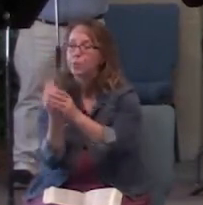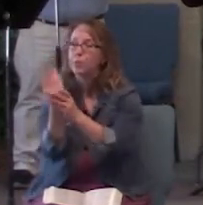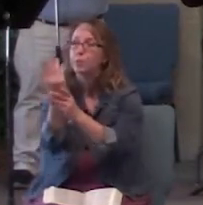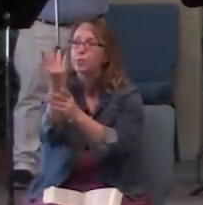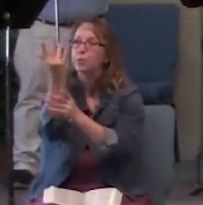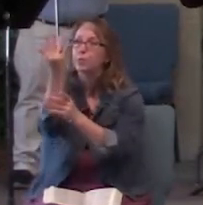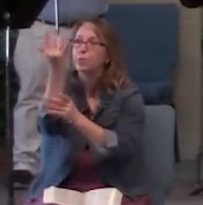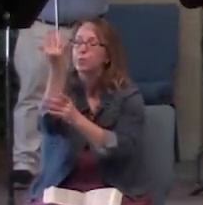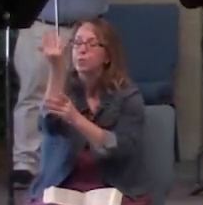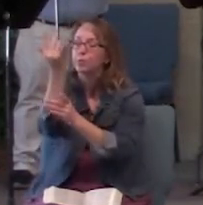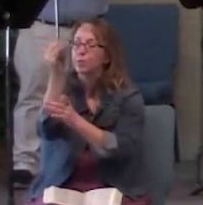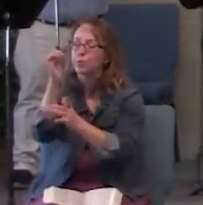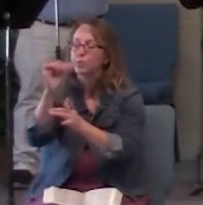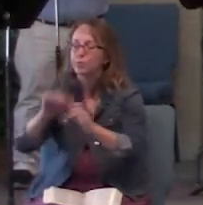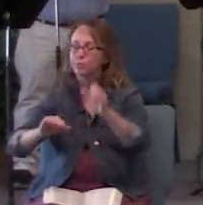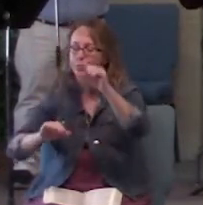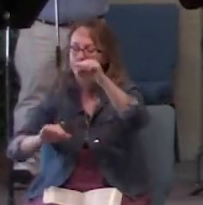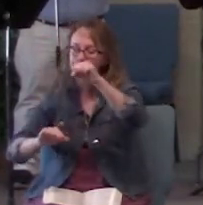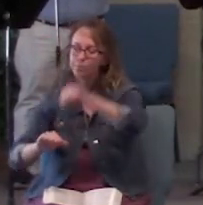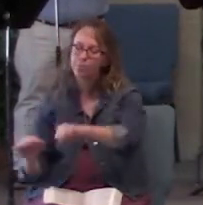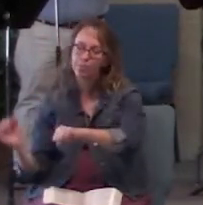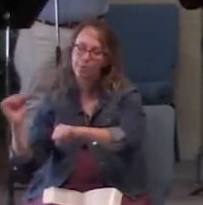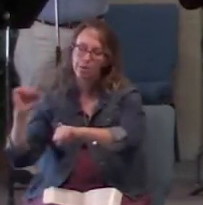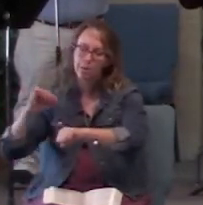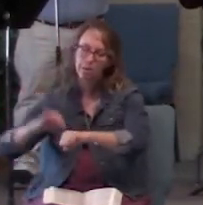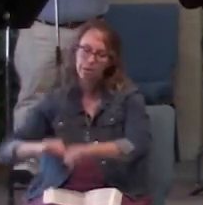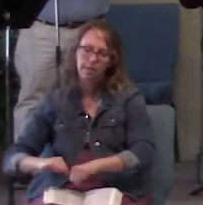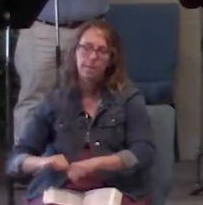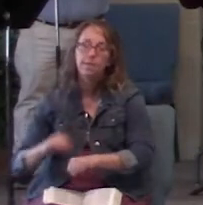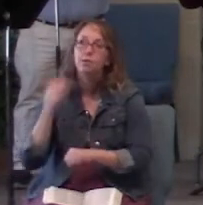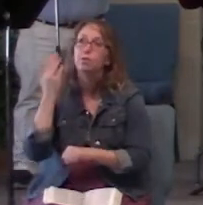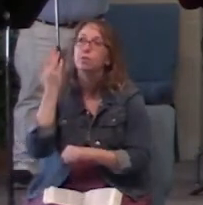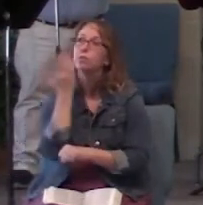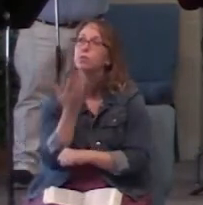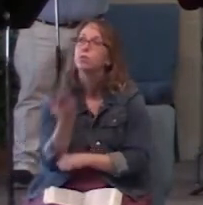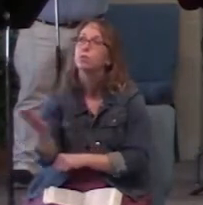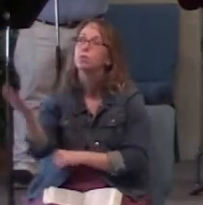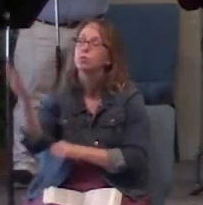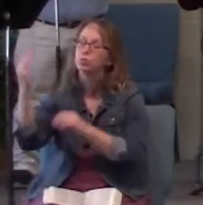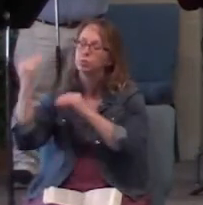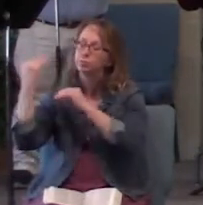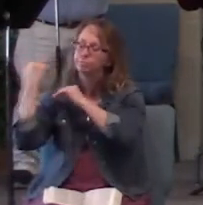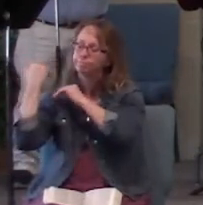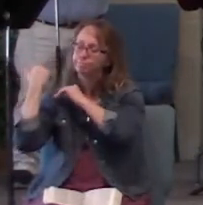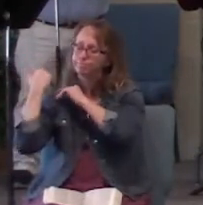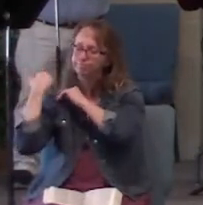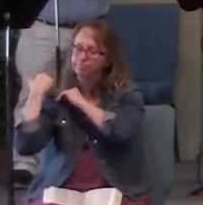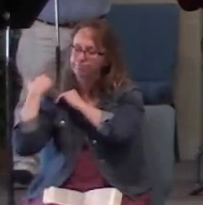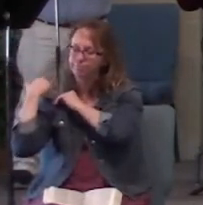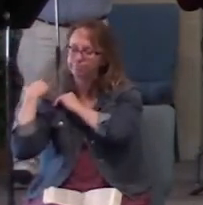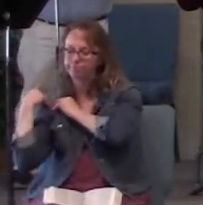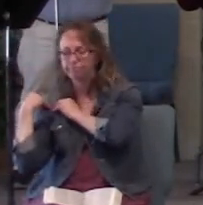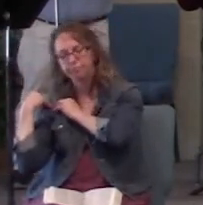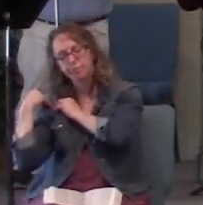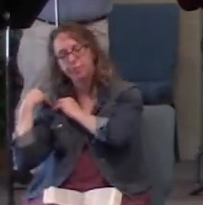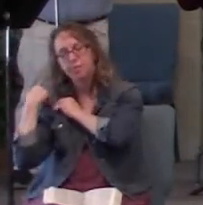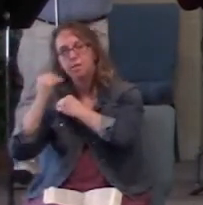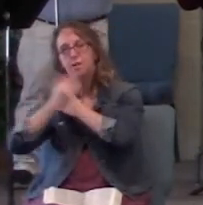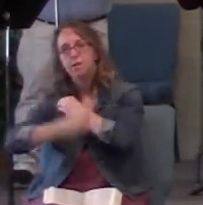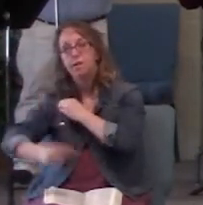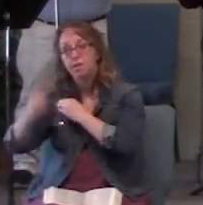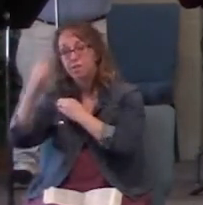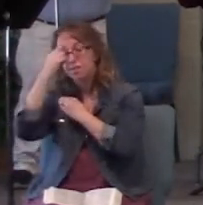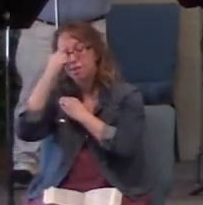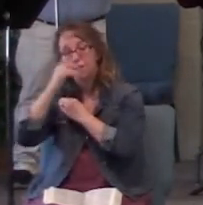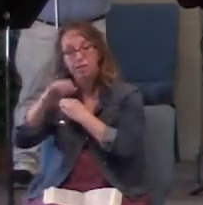trampled on the ground. You took the fall and